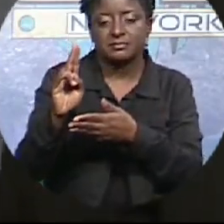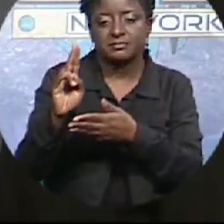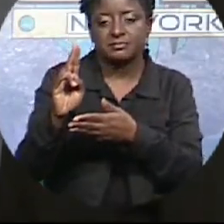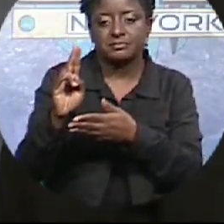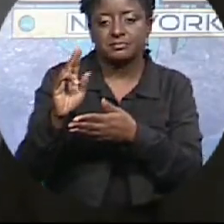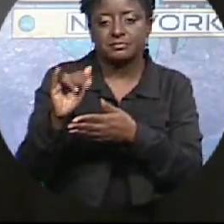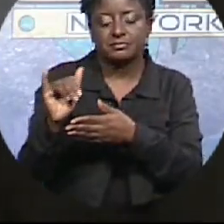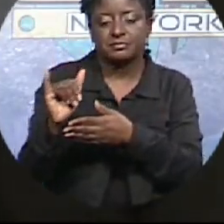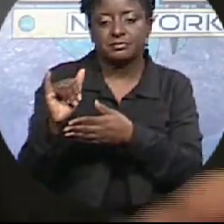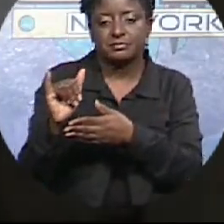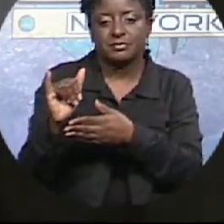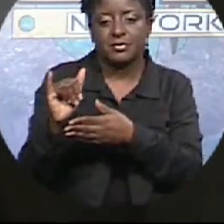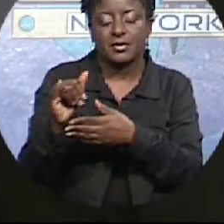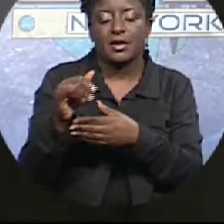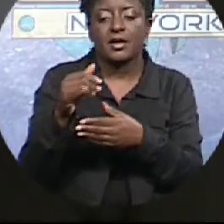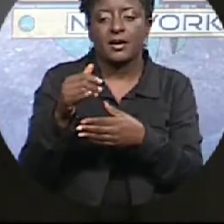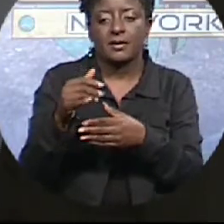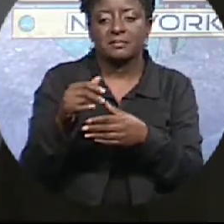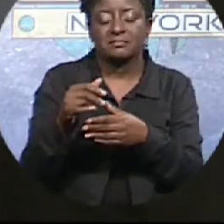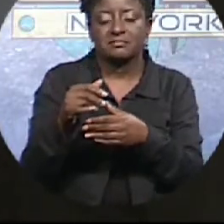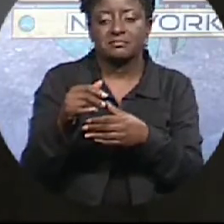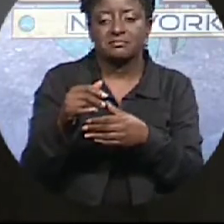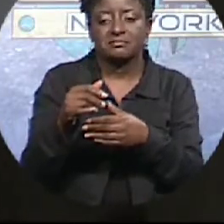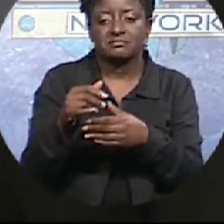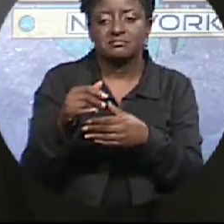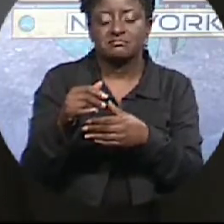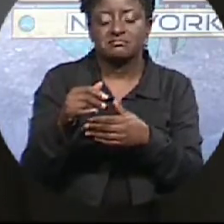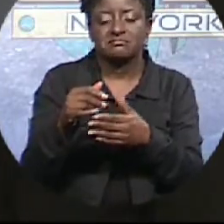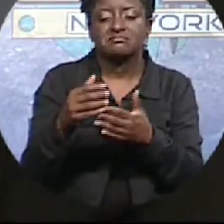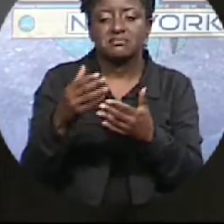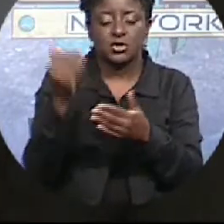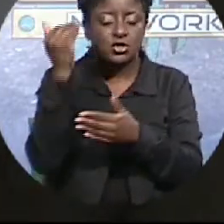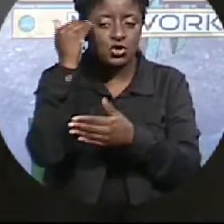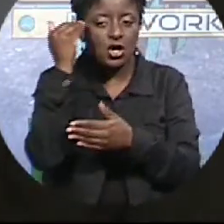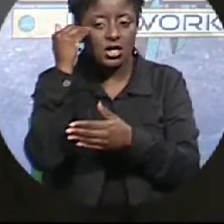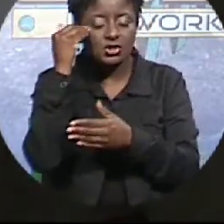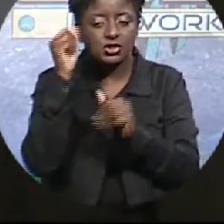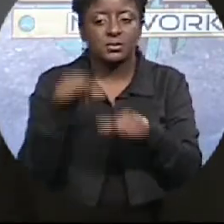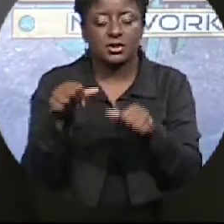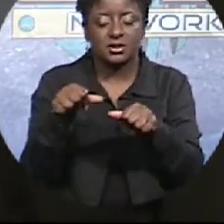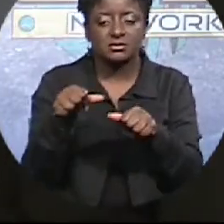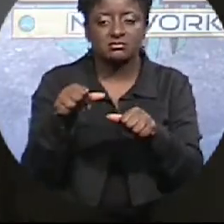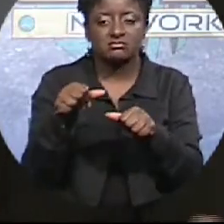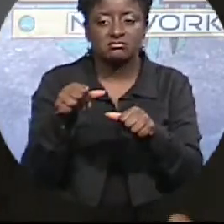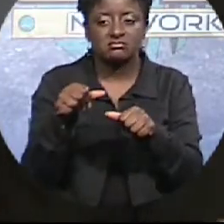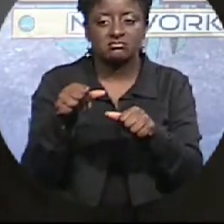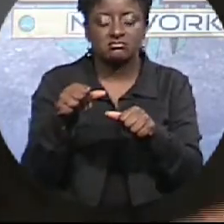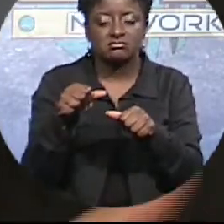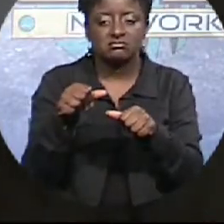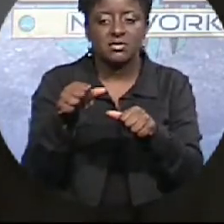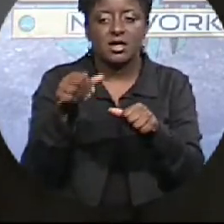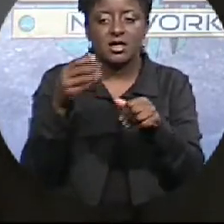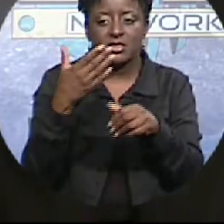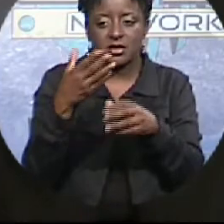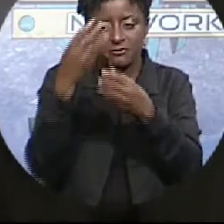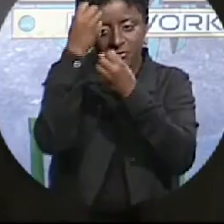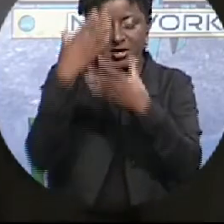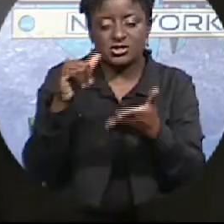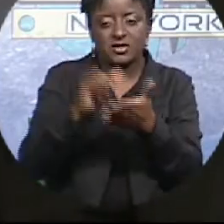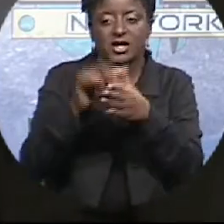In this sense, it's practical, hands-on. You get to meet the people. You get to see the